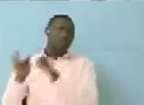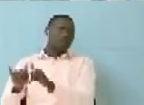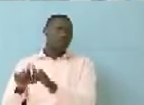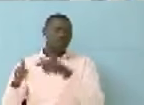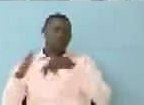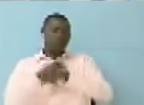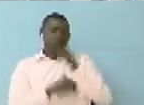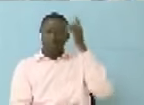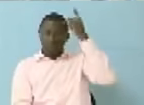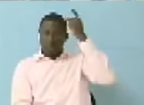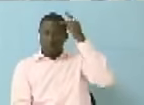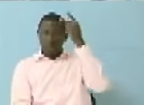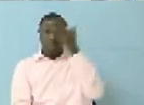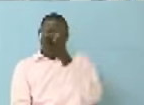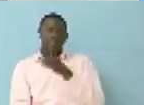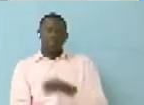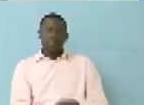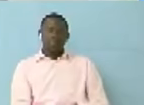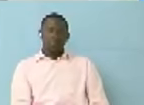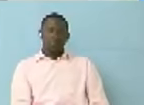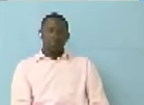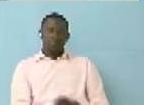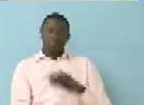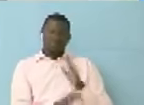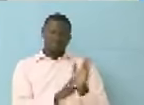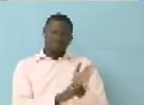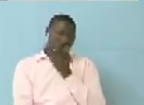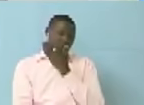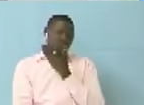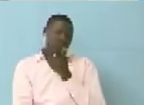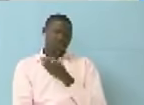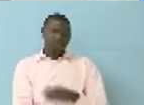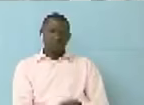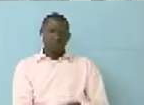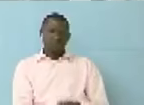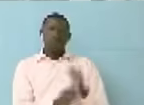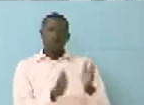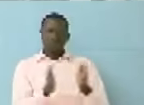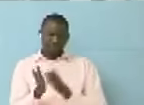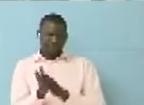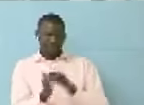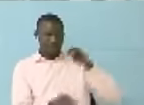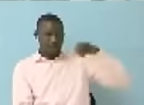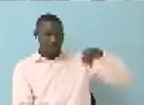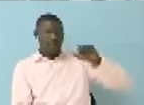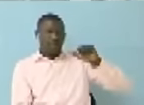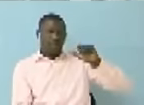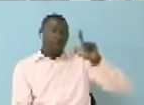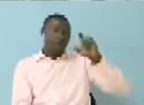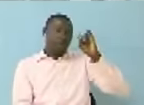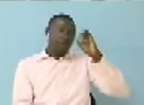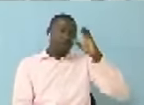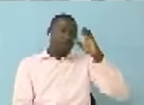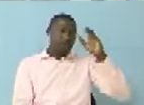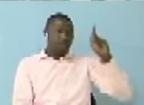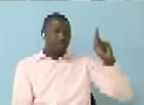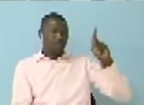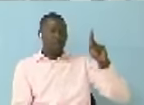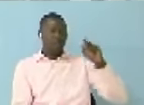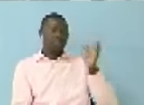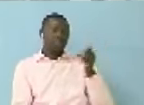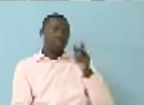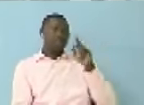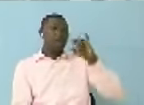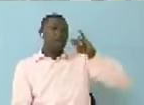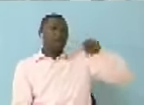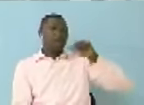Atabenun Kanelai. So we strike him off. Rangato bandiye. Malik Jata. Malik Jata. You said you didn't know him. I said he